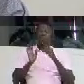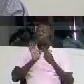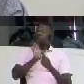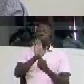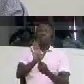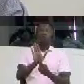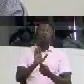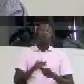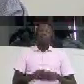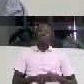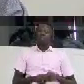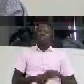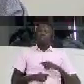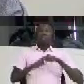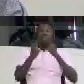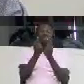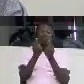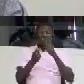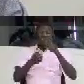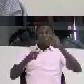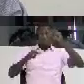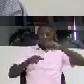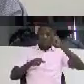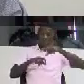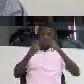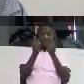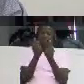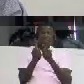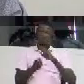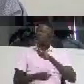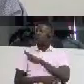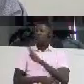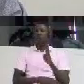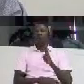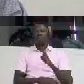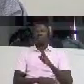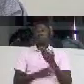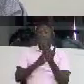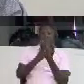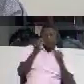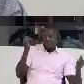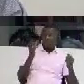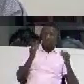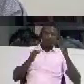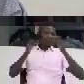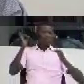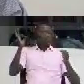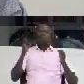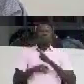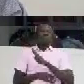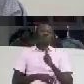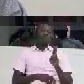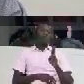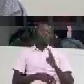The perpetrators of these crimes cannot and must not escape justice.